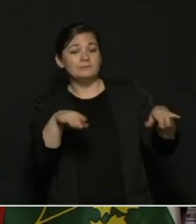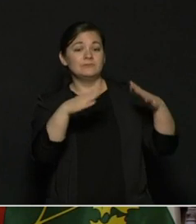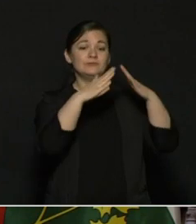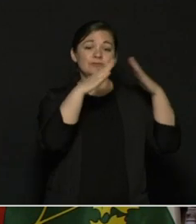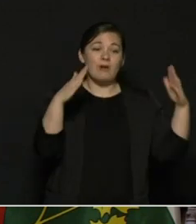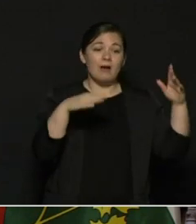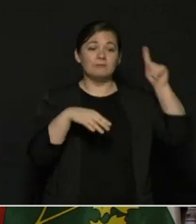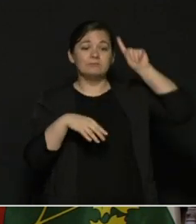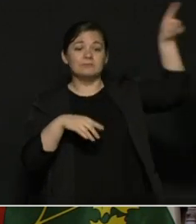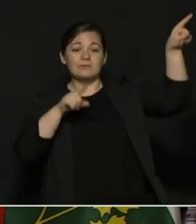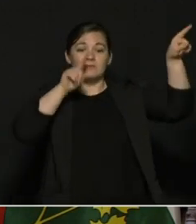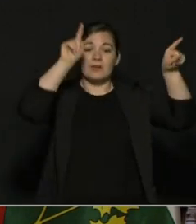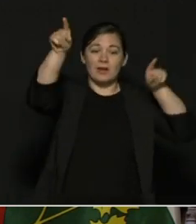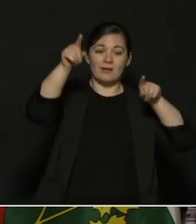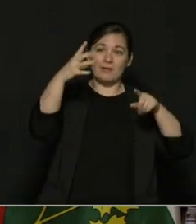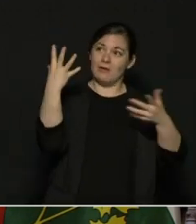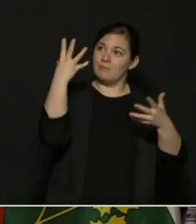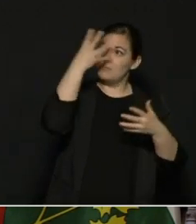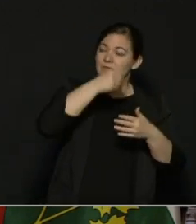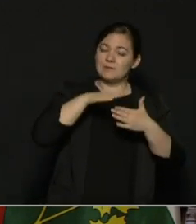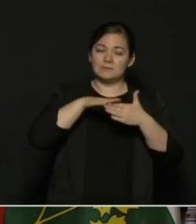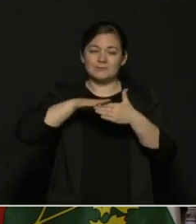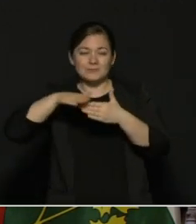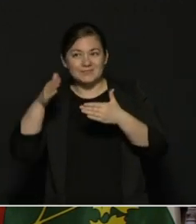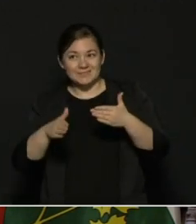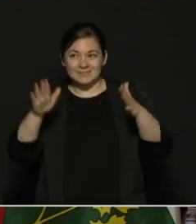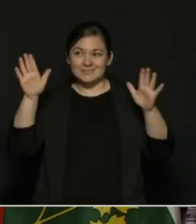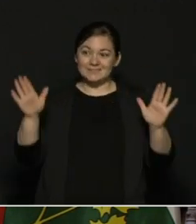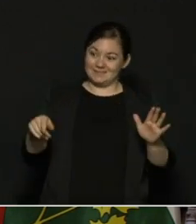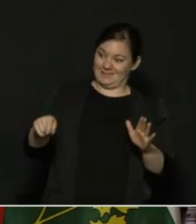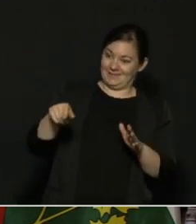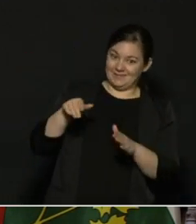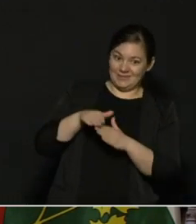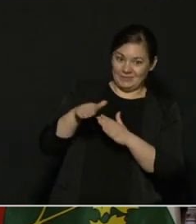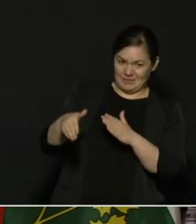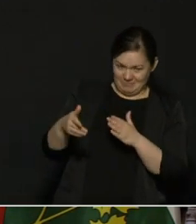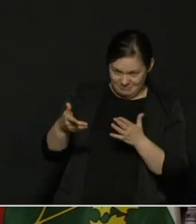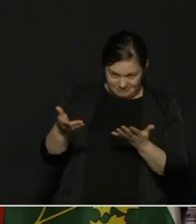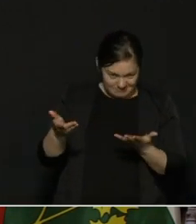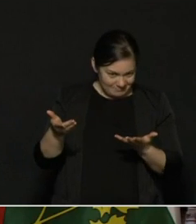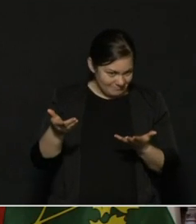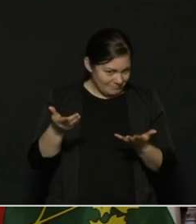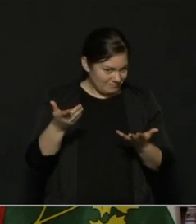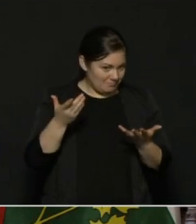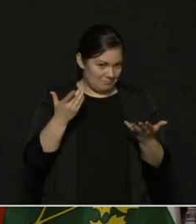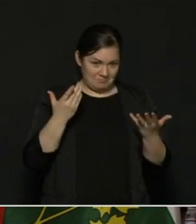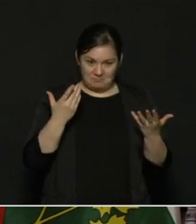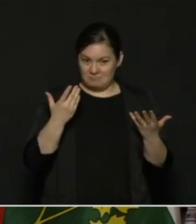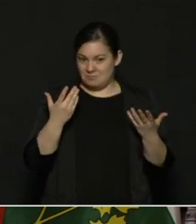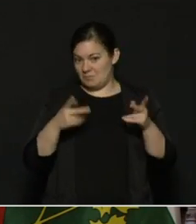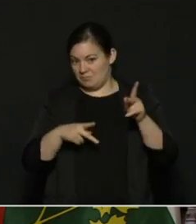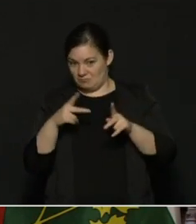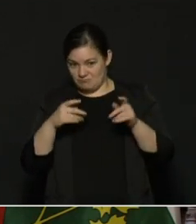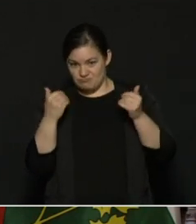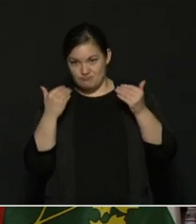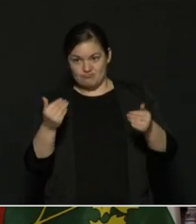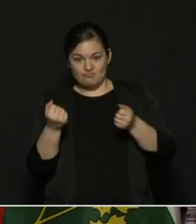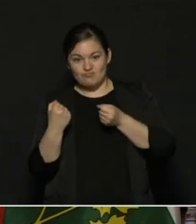nice, especially on Sunday. Any movement on those recommendations for those who might want to go up north?